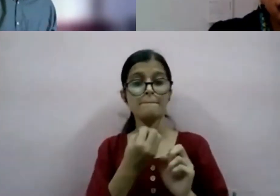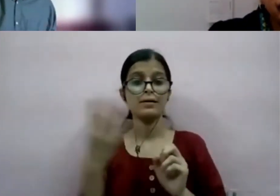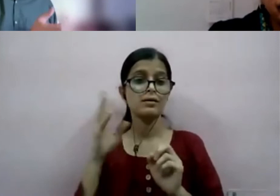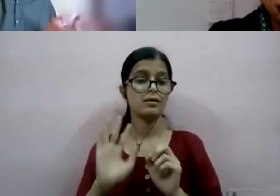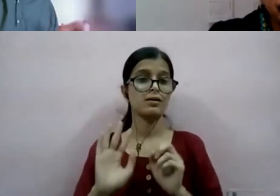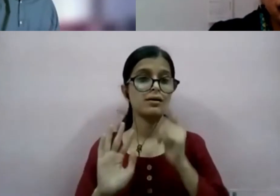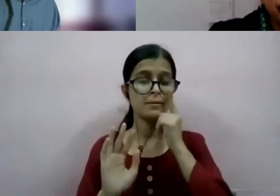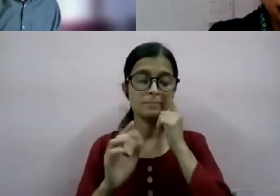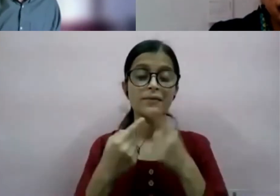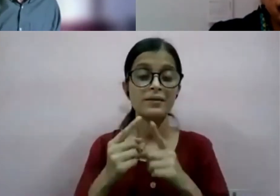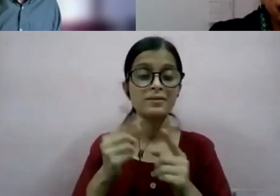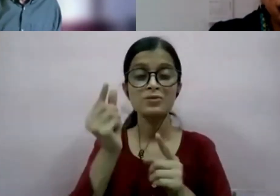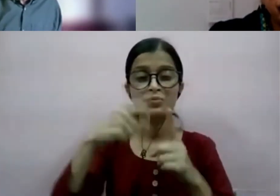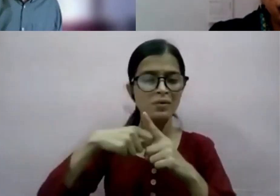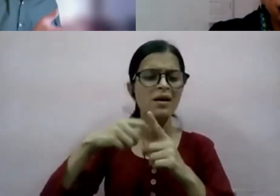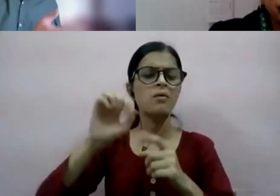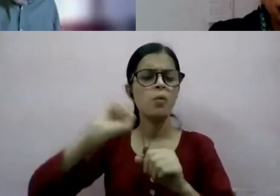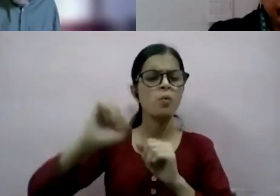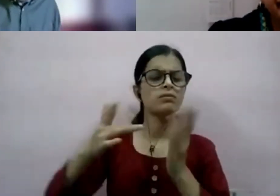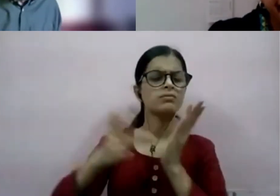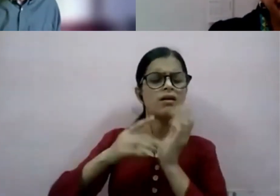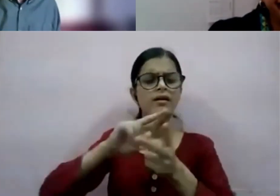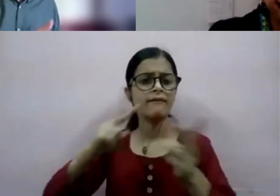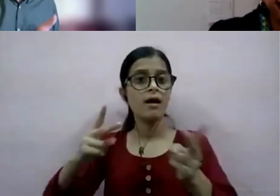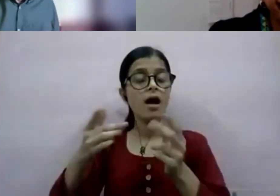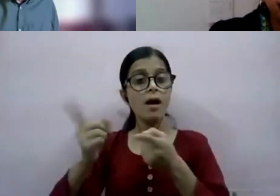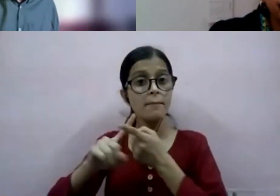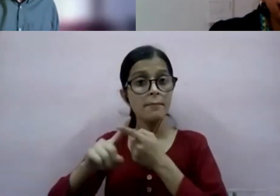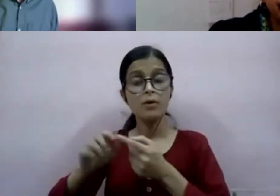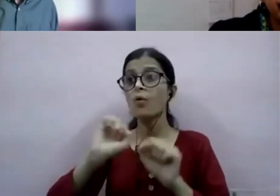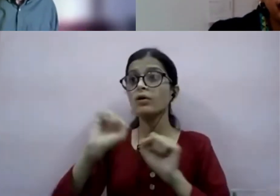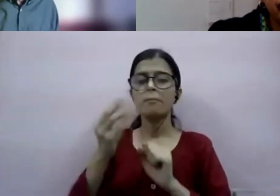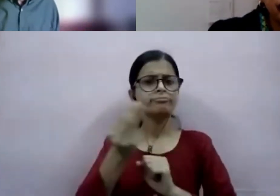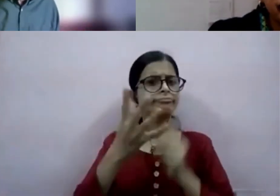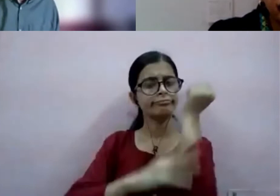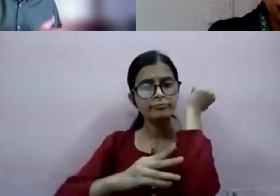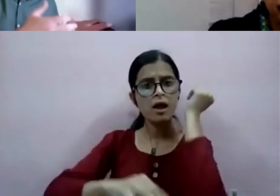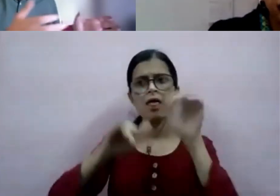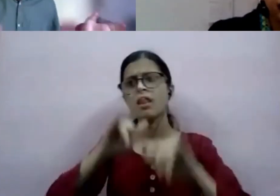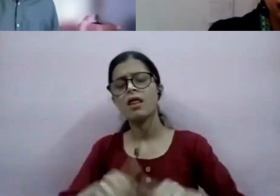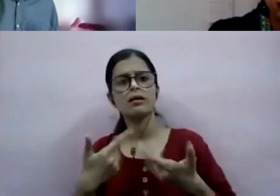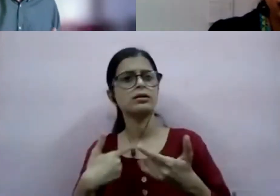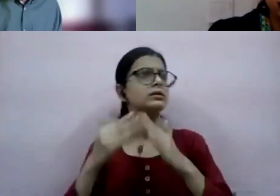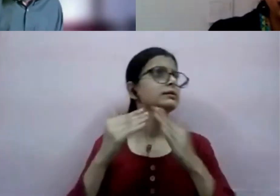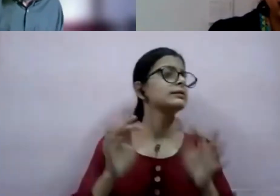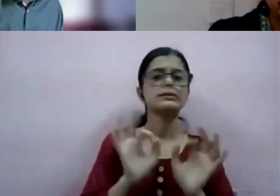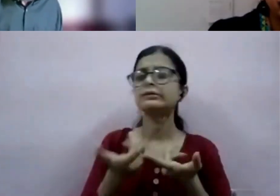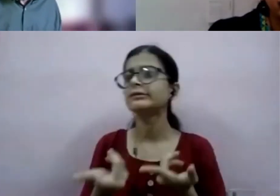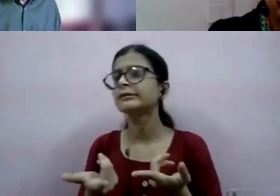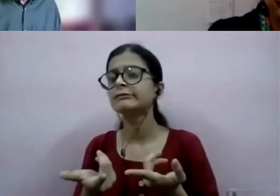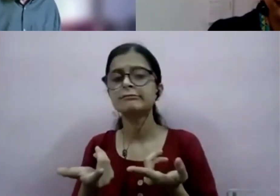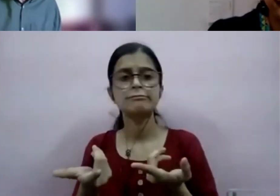the UK, groups from ethnic minorities, because they live in poverty, because they live in overcrowded housing, because they live in